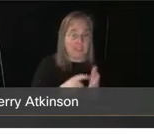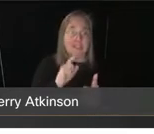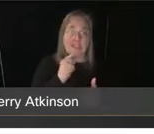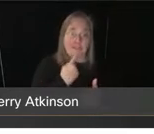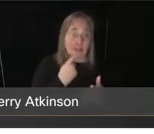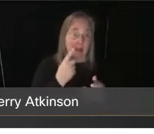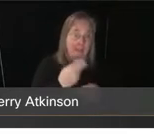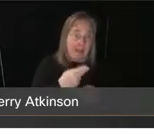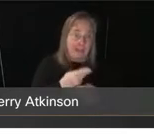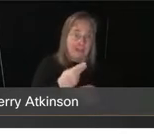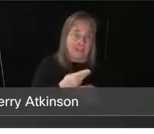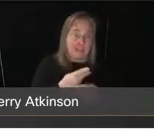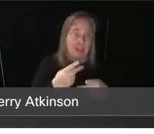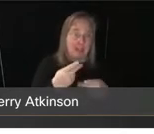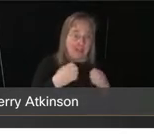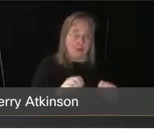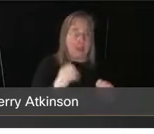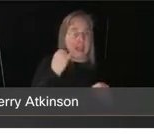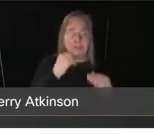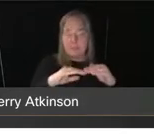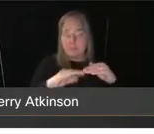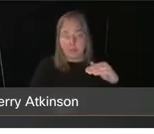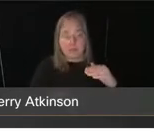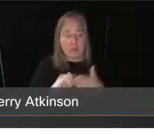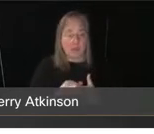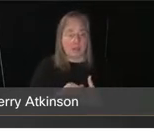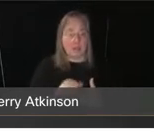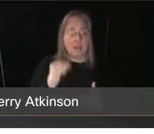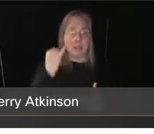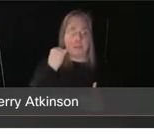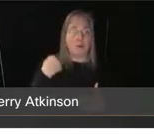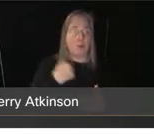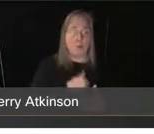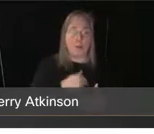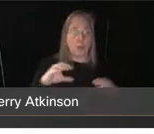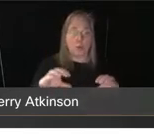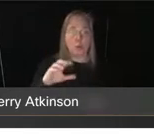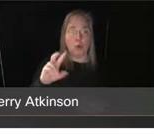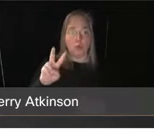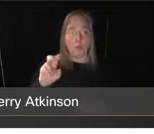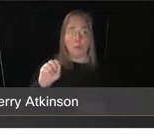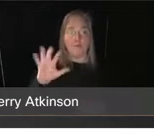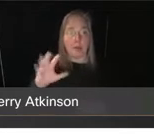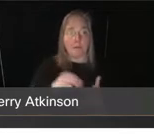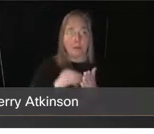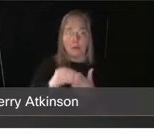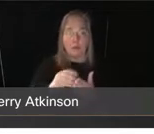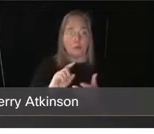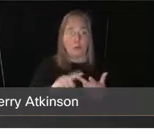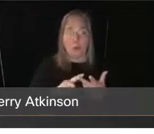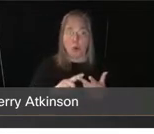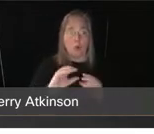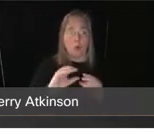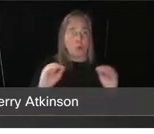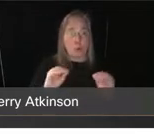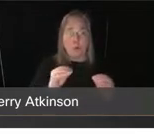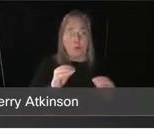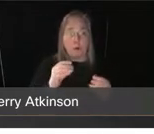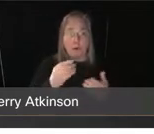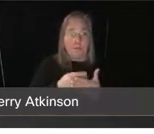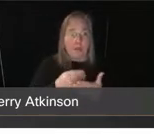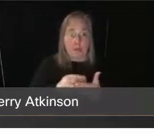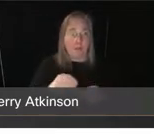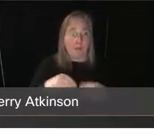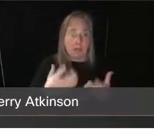go below that level, if we go to 2.5, or if no funds are provided, PCI is expected to drop down significantly